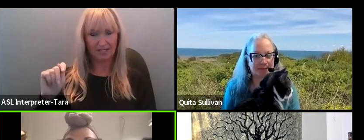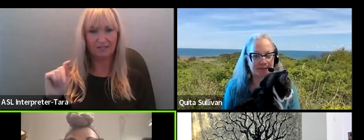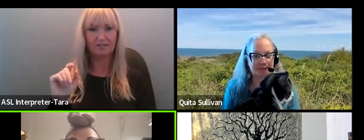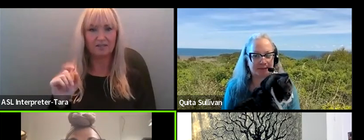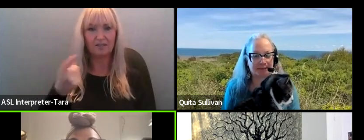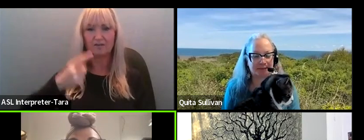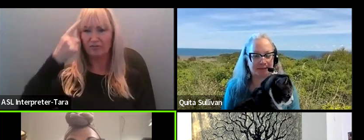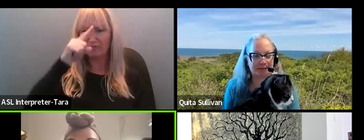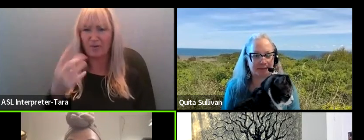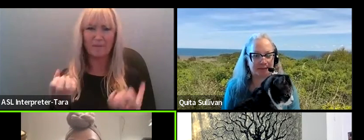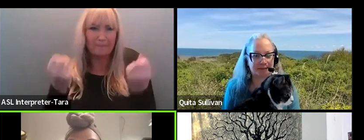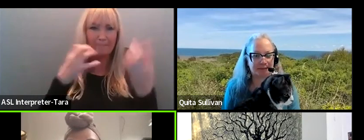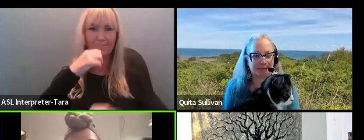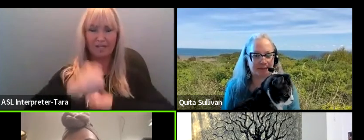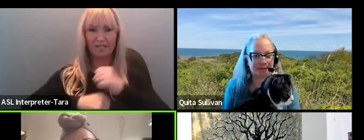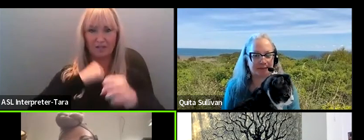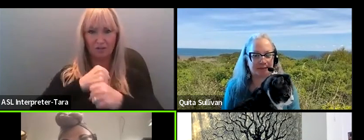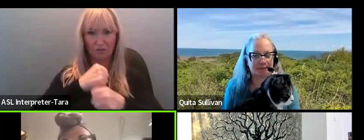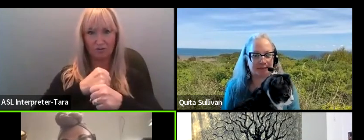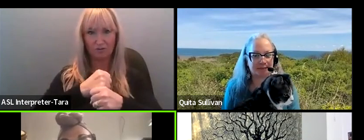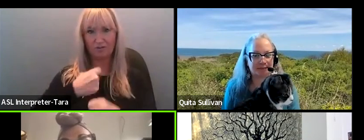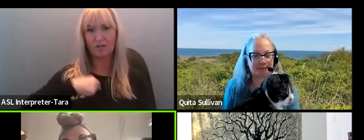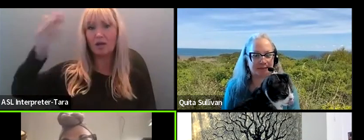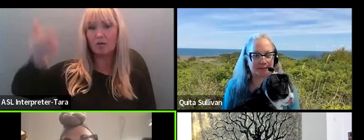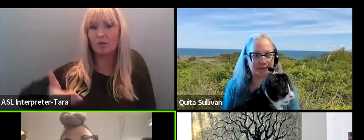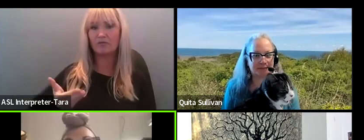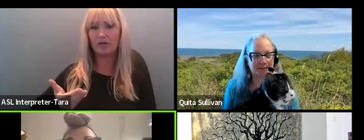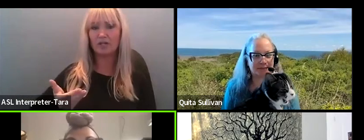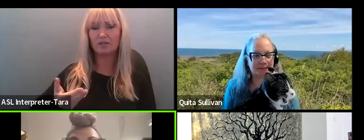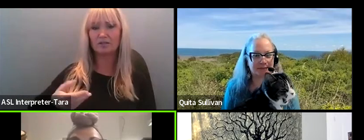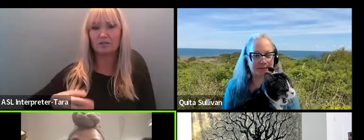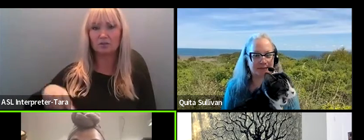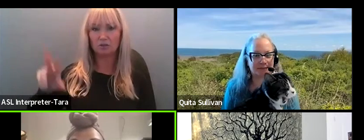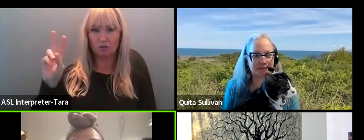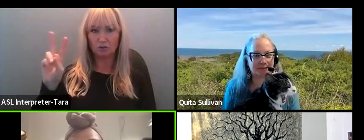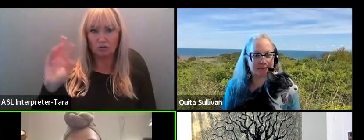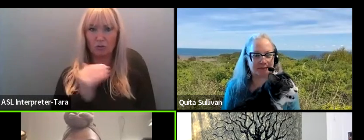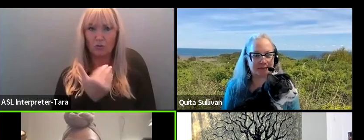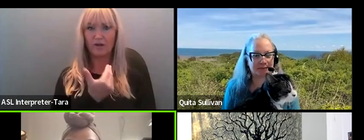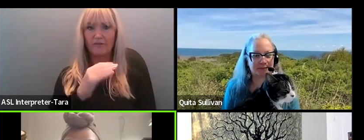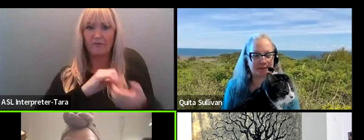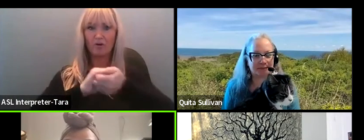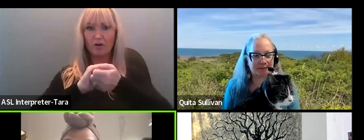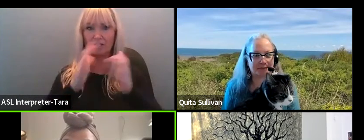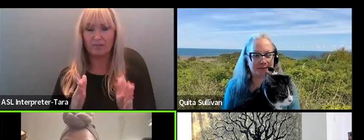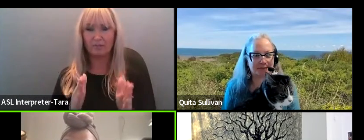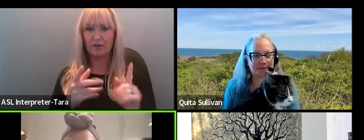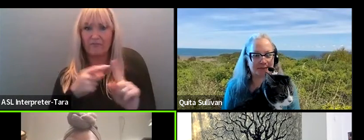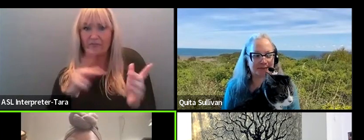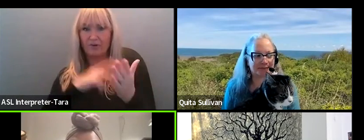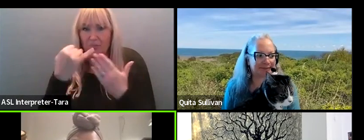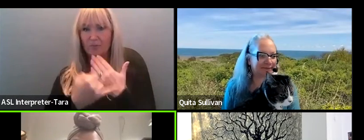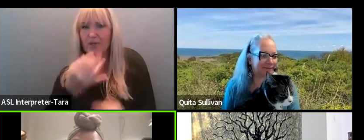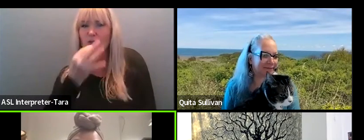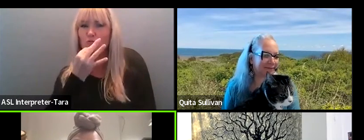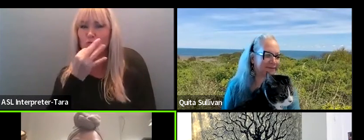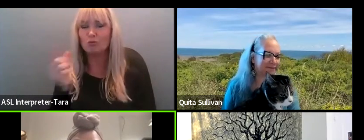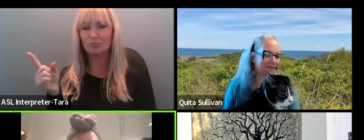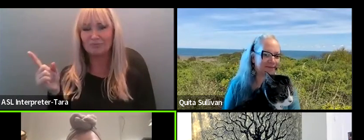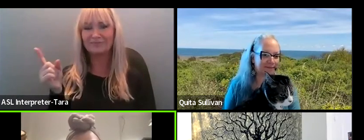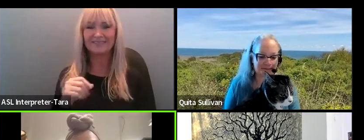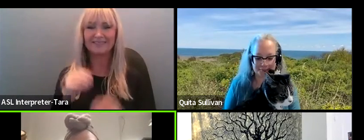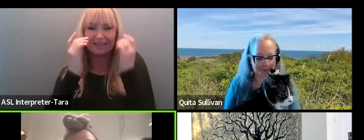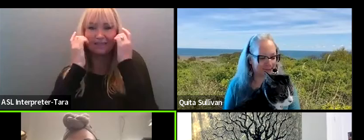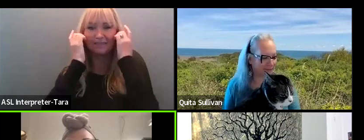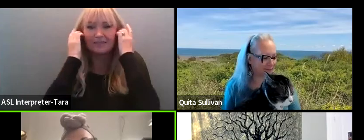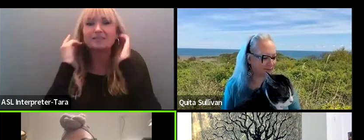have been, I'll be inviting two of our collaborators from this project on really shortly, but I wanted to